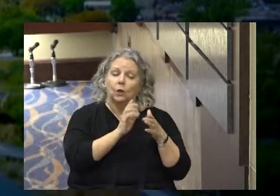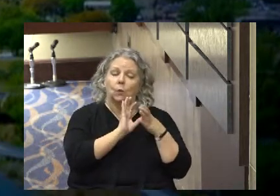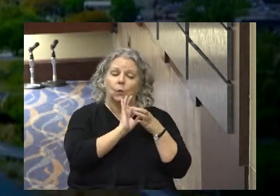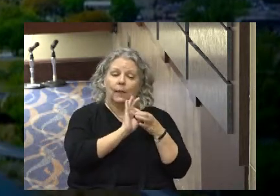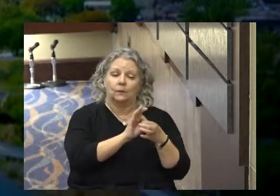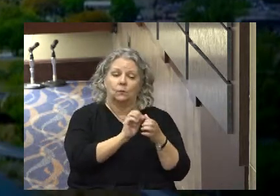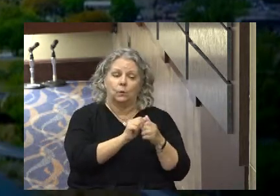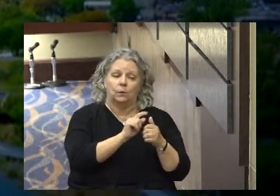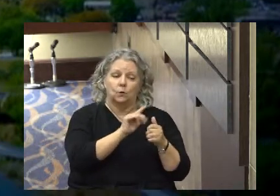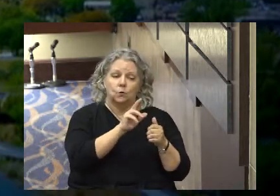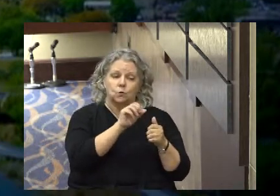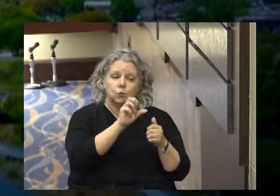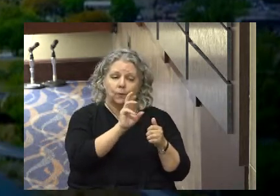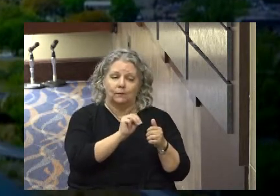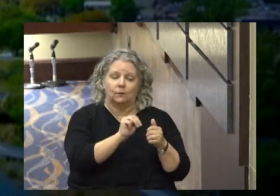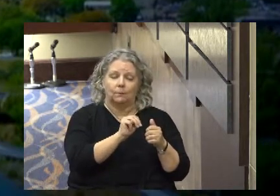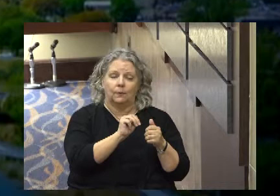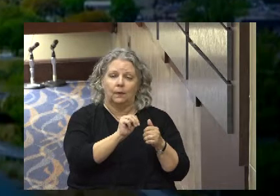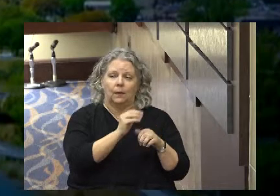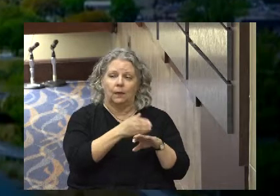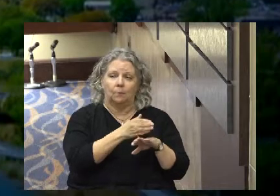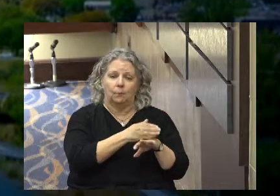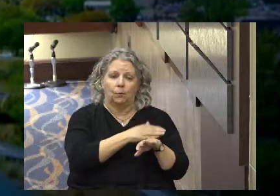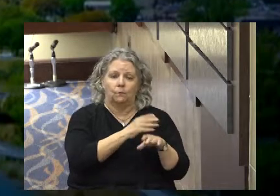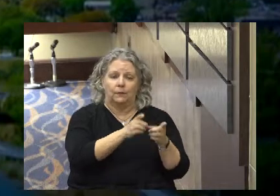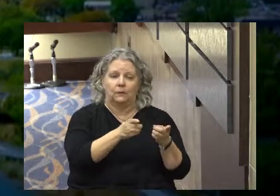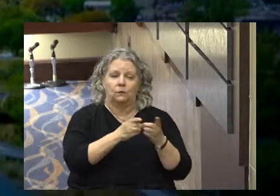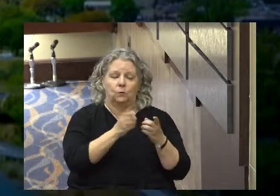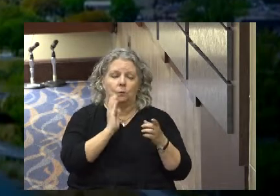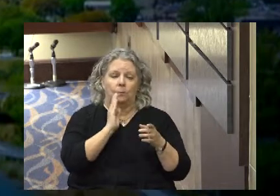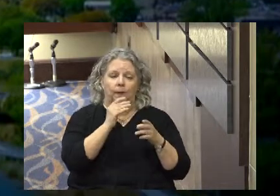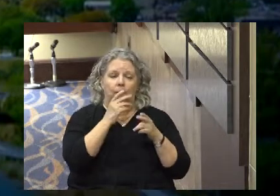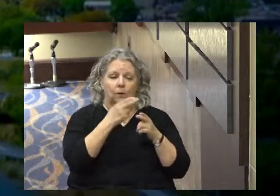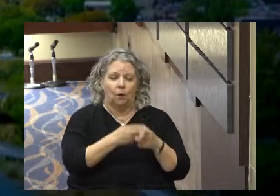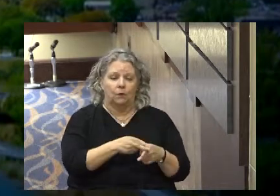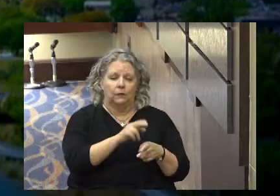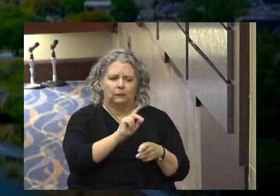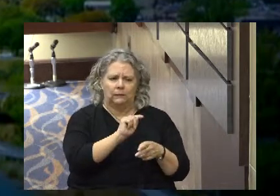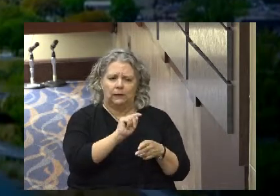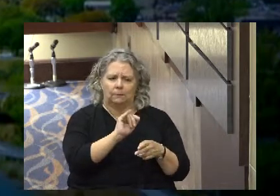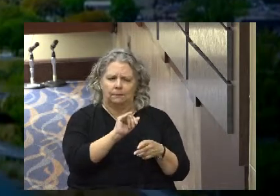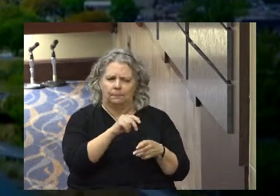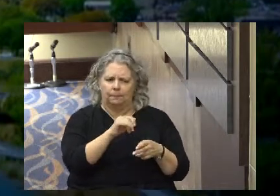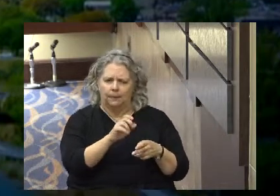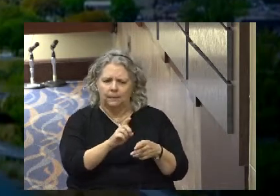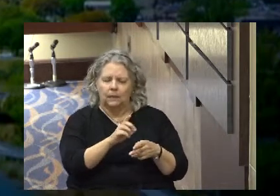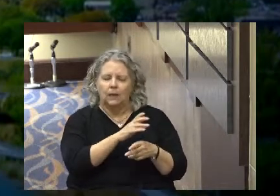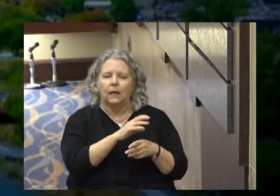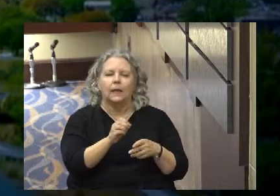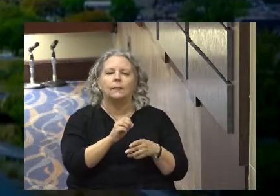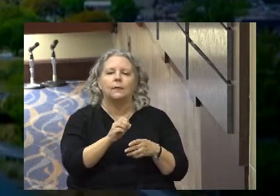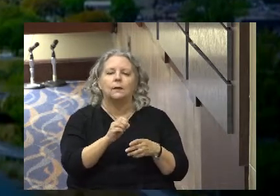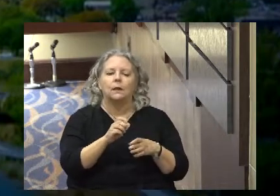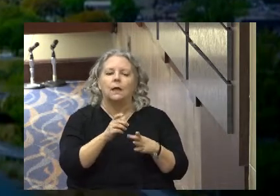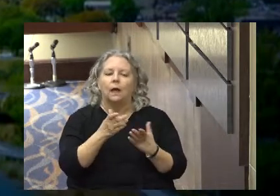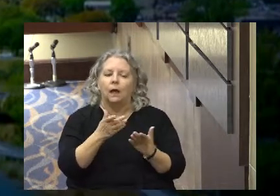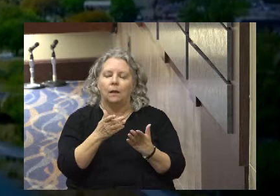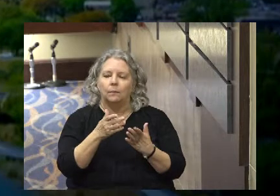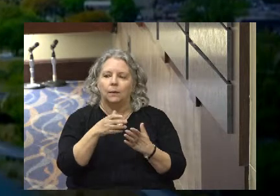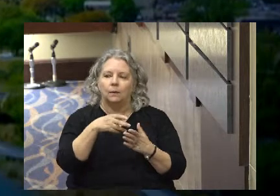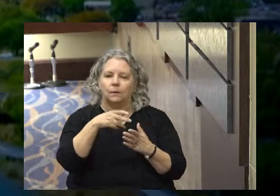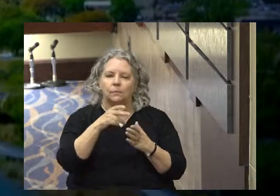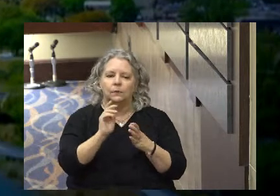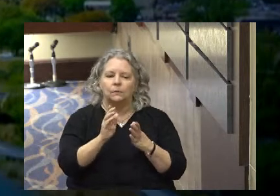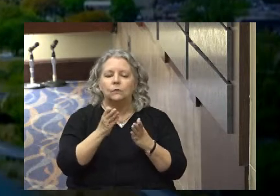District, the Service and Assessment Plan for what we call the TPID, and then also the Service and Assessment Plans for PID 1 and PID